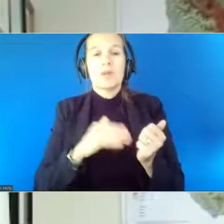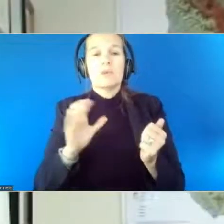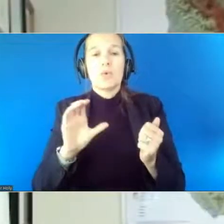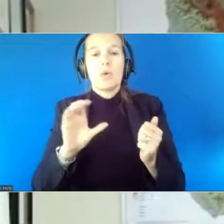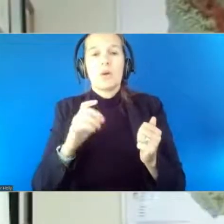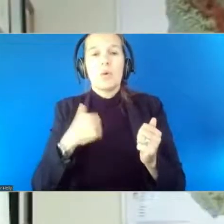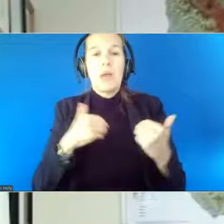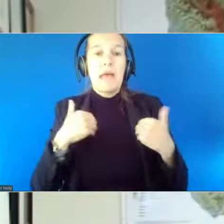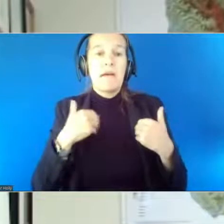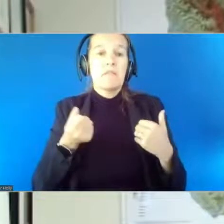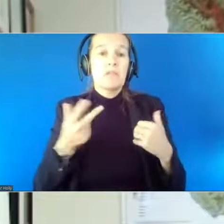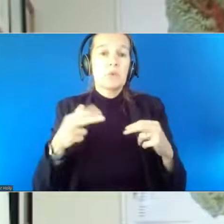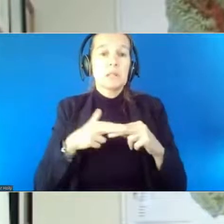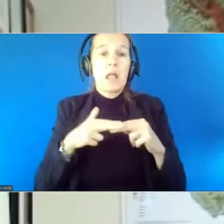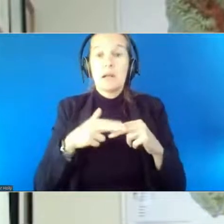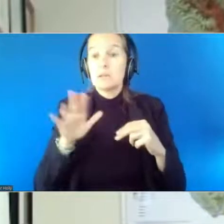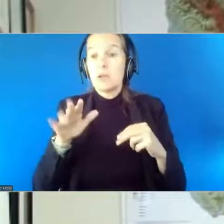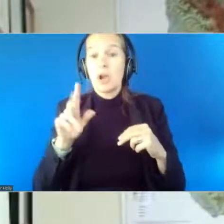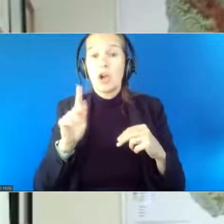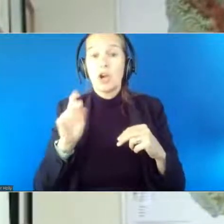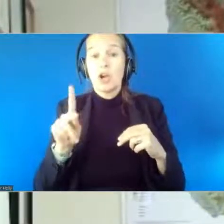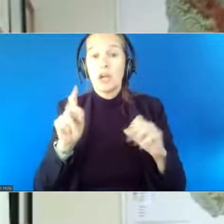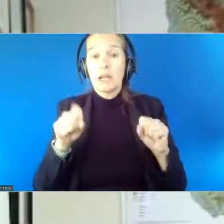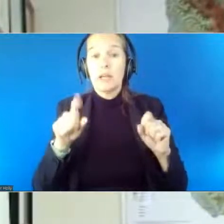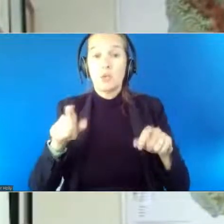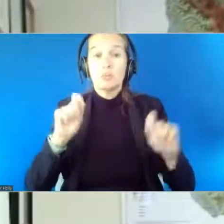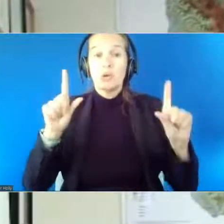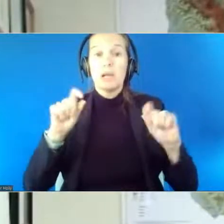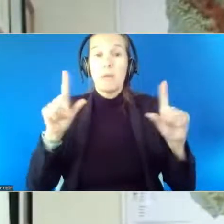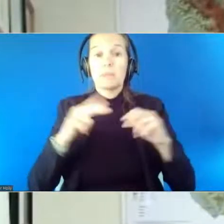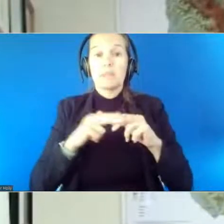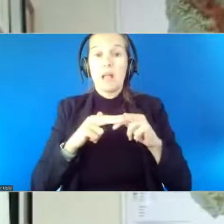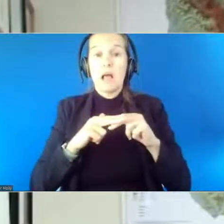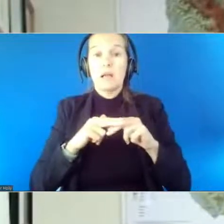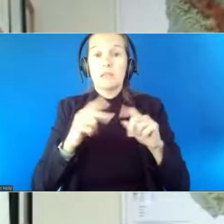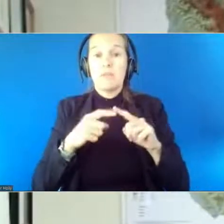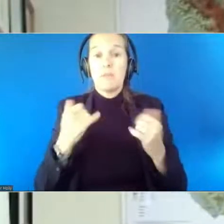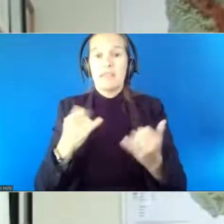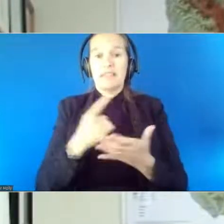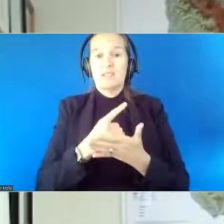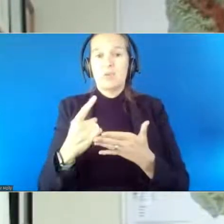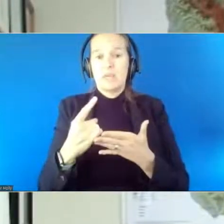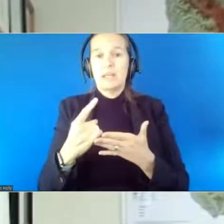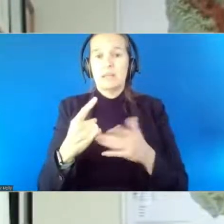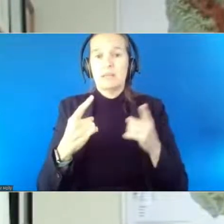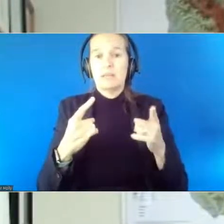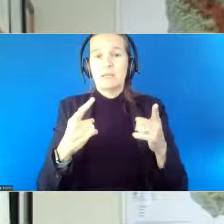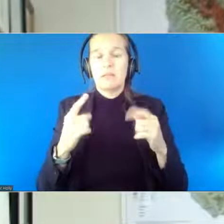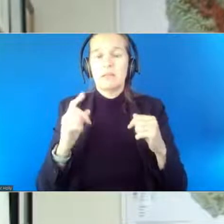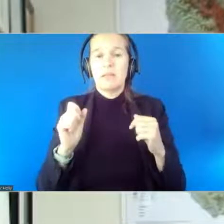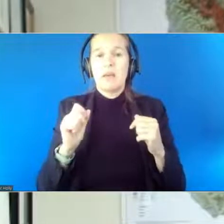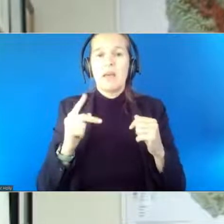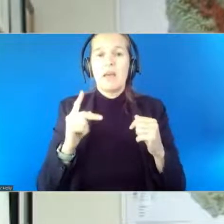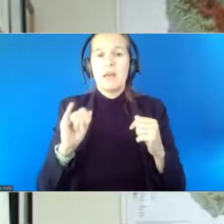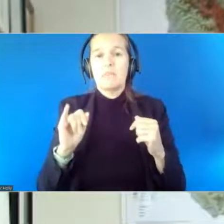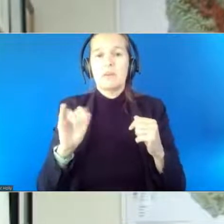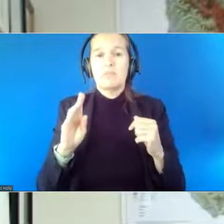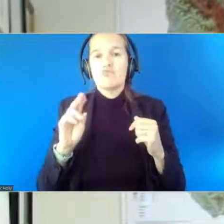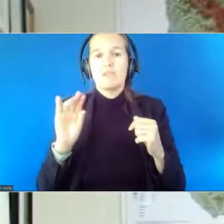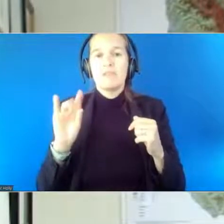slides. I don't know if Kirk, can you bring up those slides from this week's EPI briefing that we